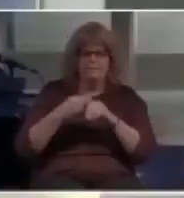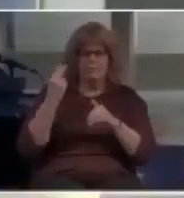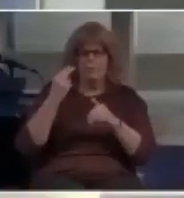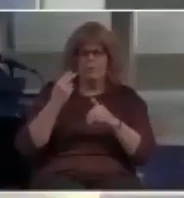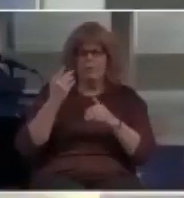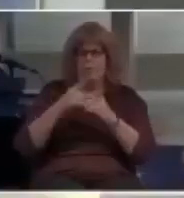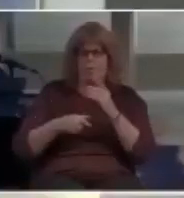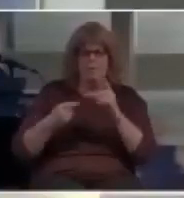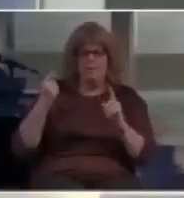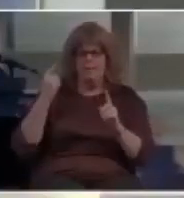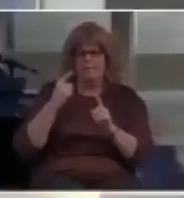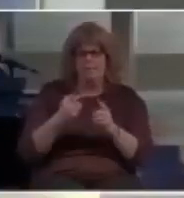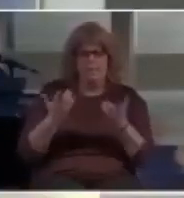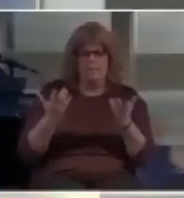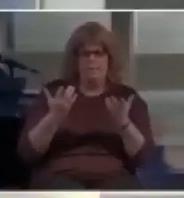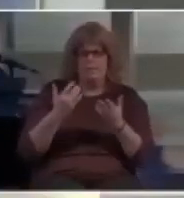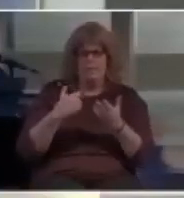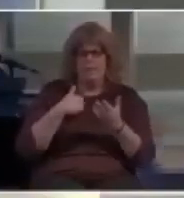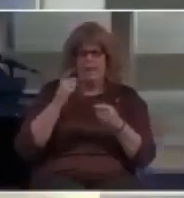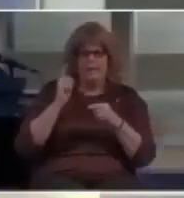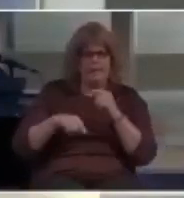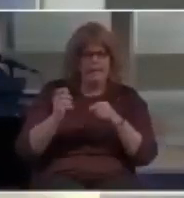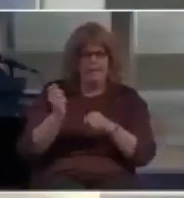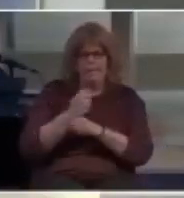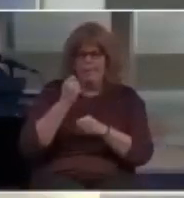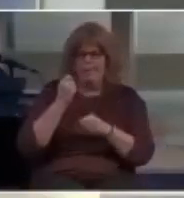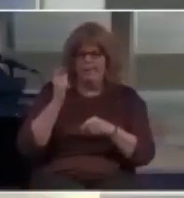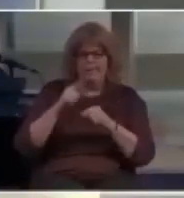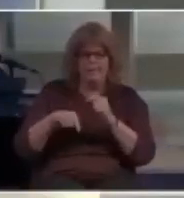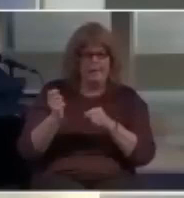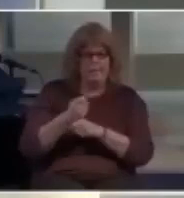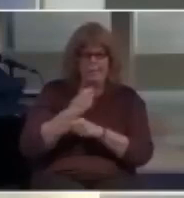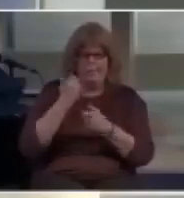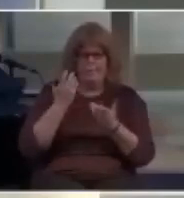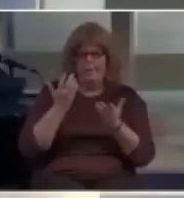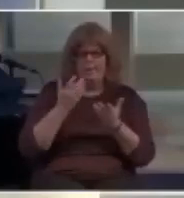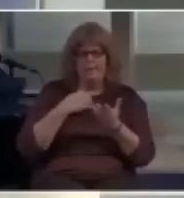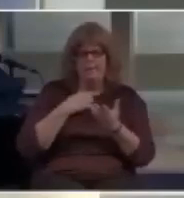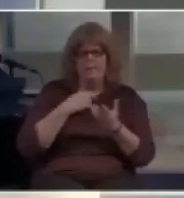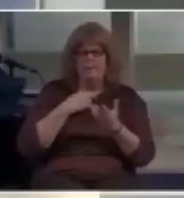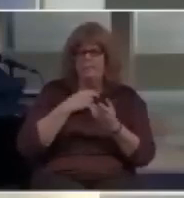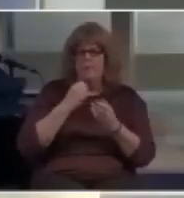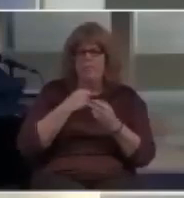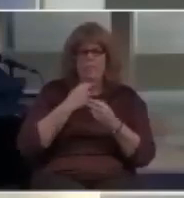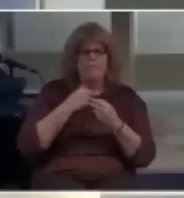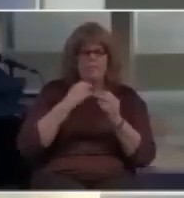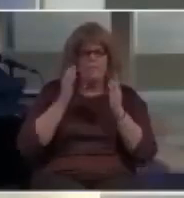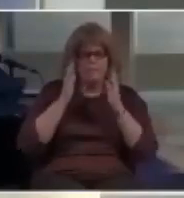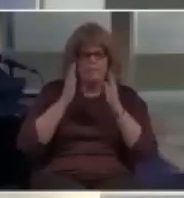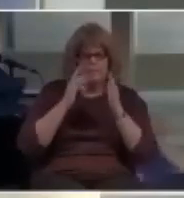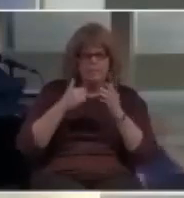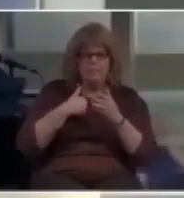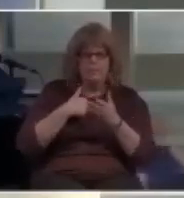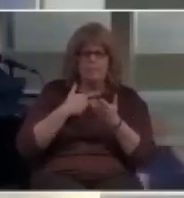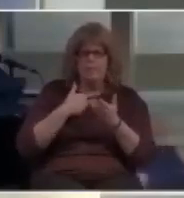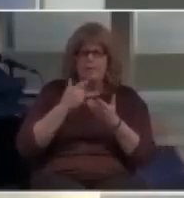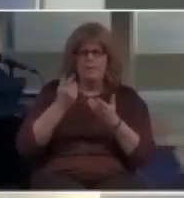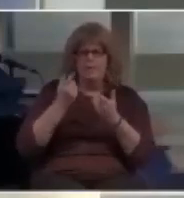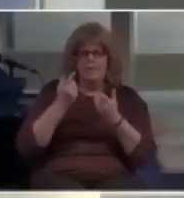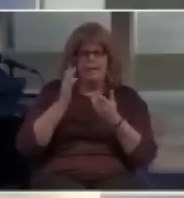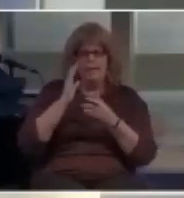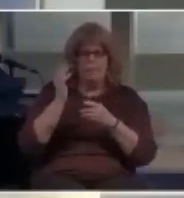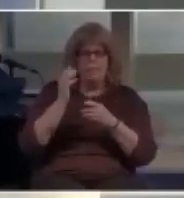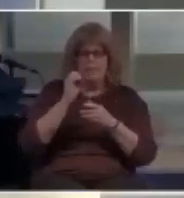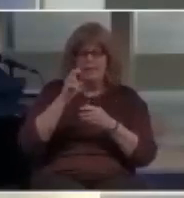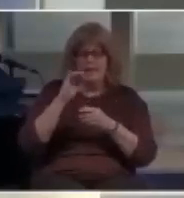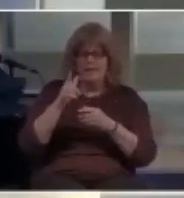what's the point? What's the point? I can't win. I'm not going to win. My voice is not going to be heard. They're going to triumph.